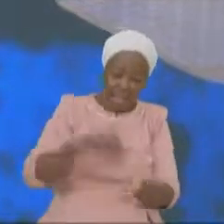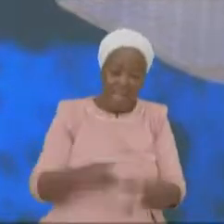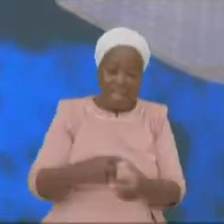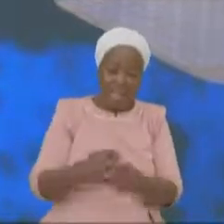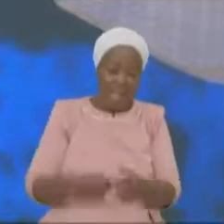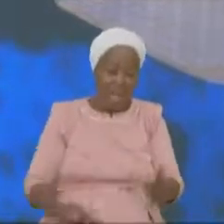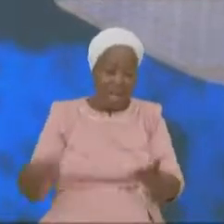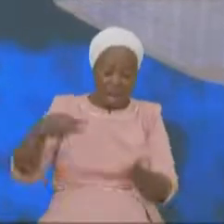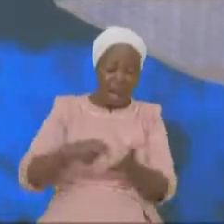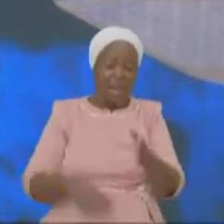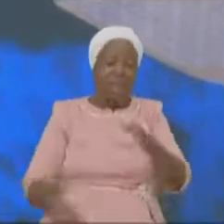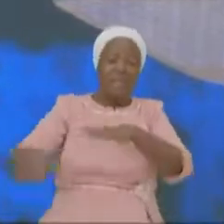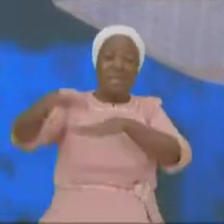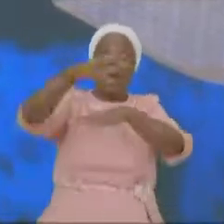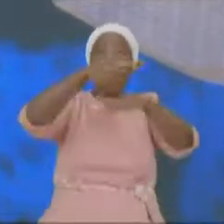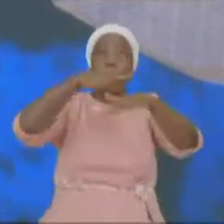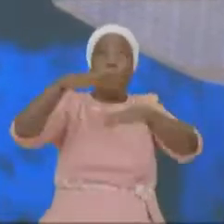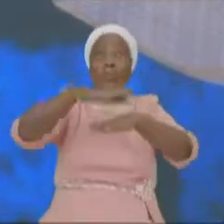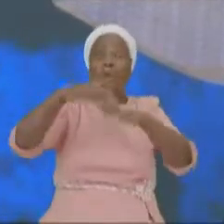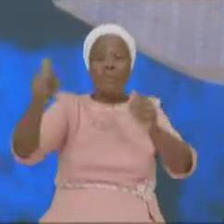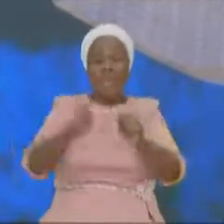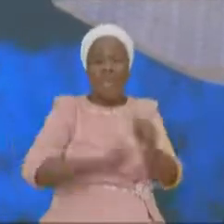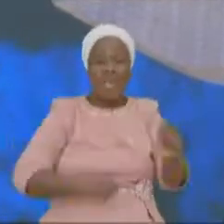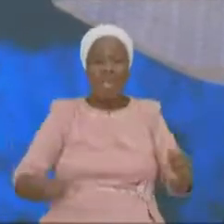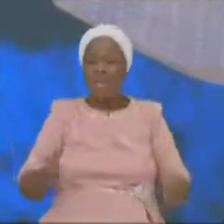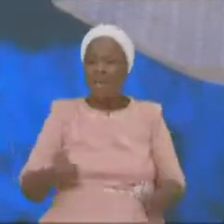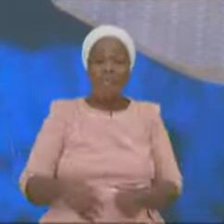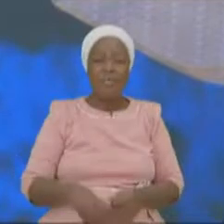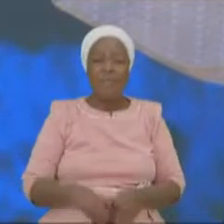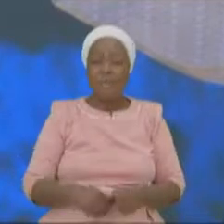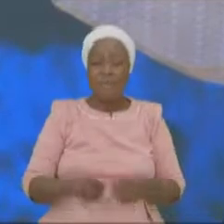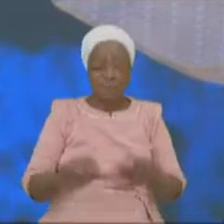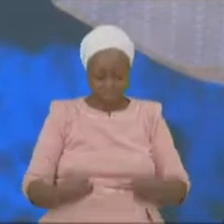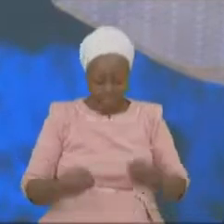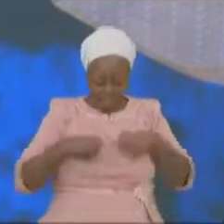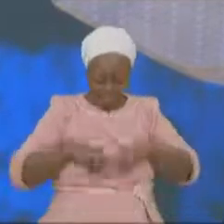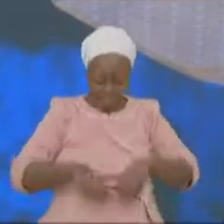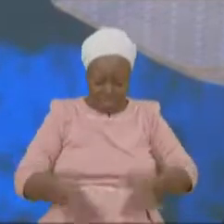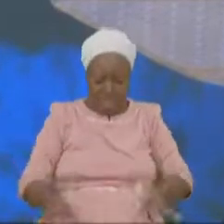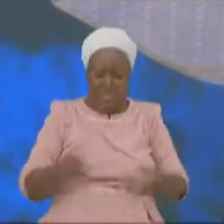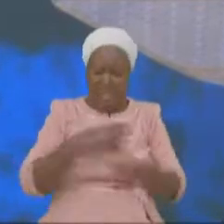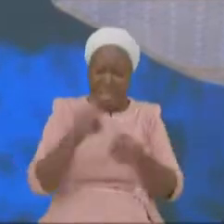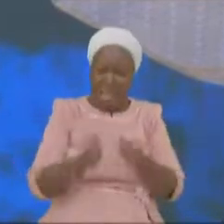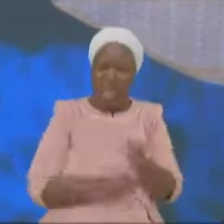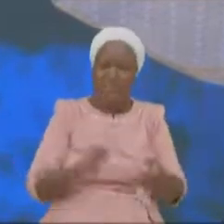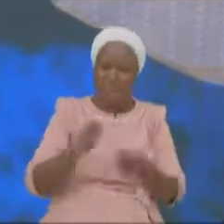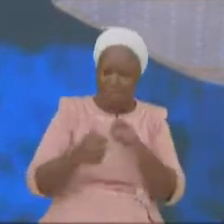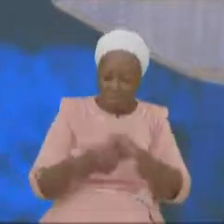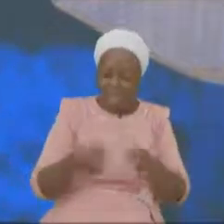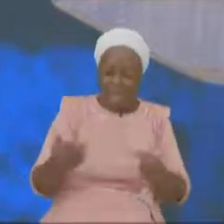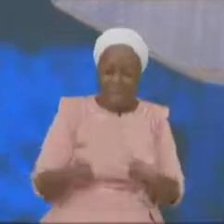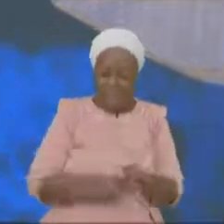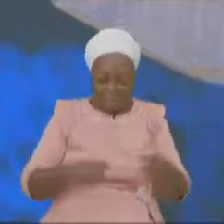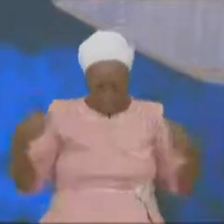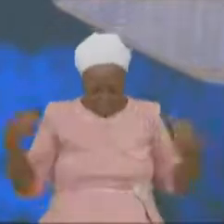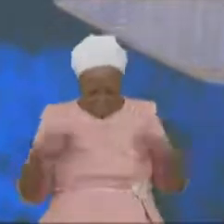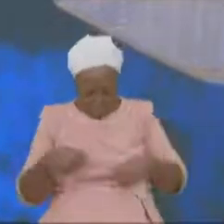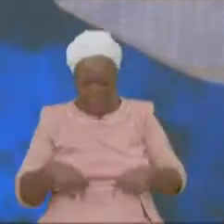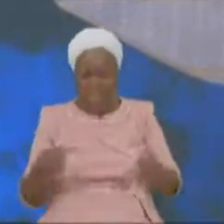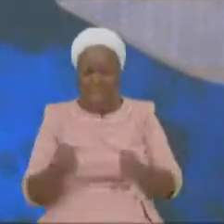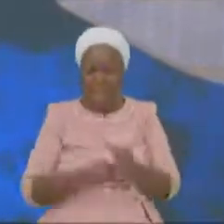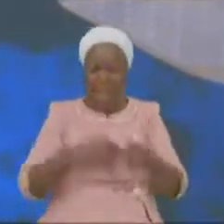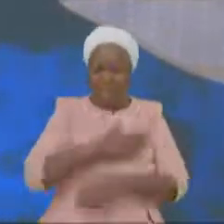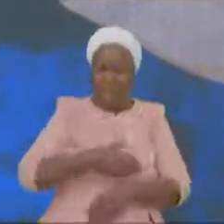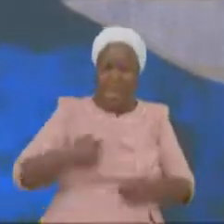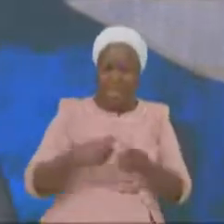rise above every perplexity, every problem, every pain, every pleasure, if you